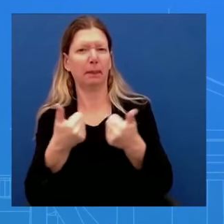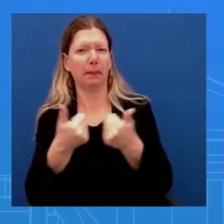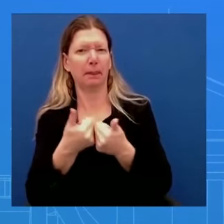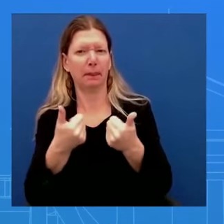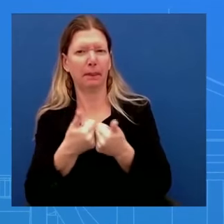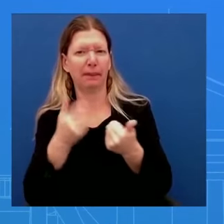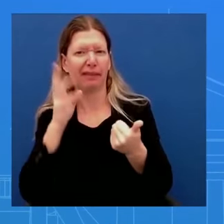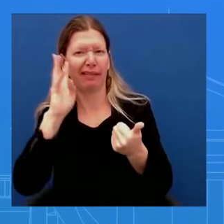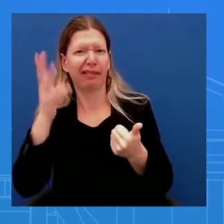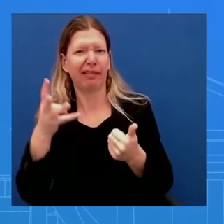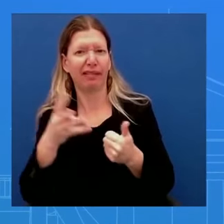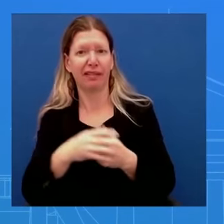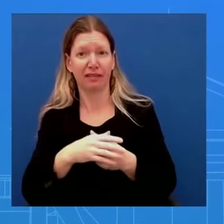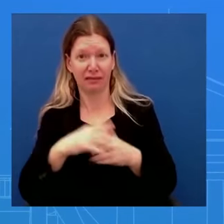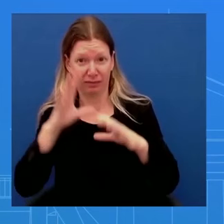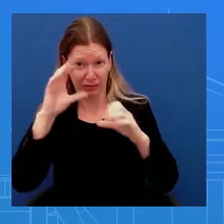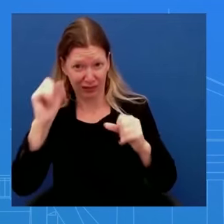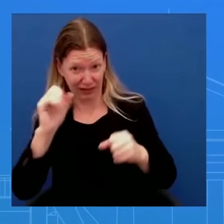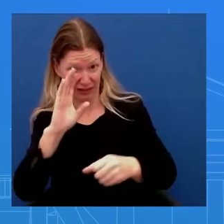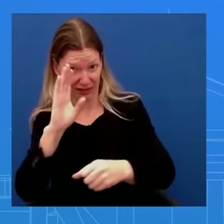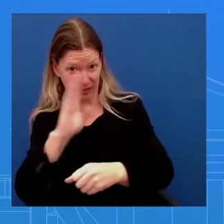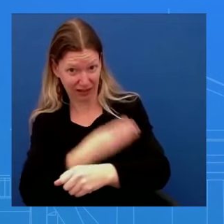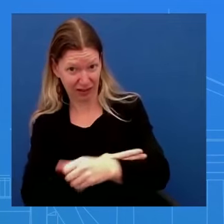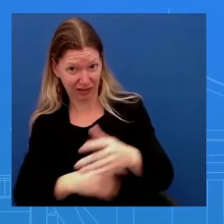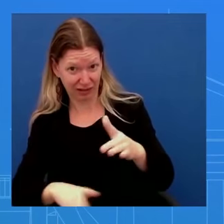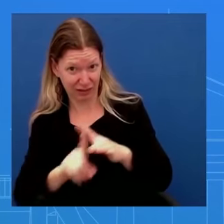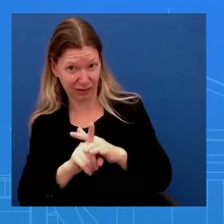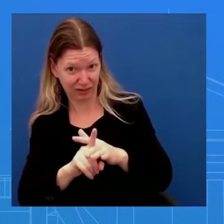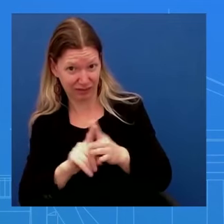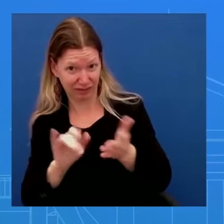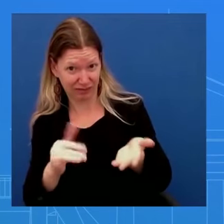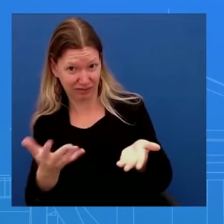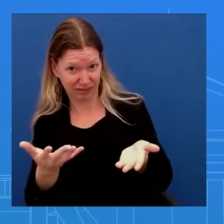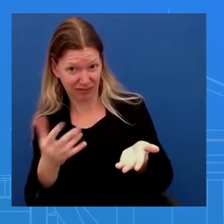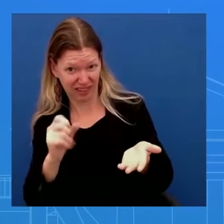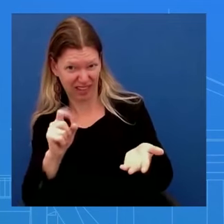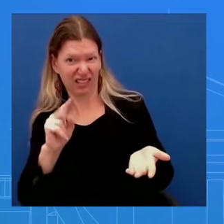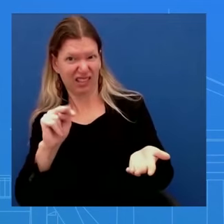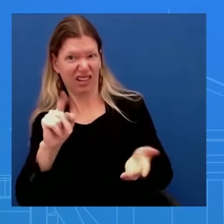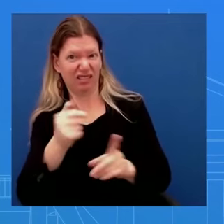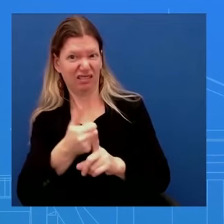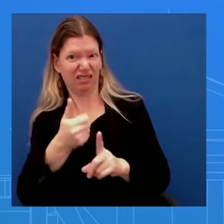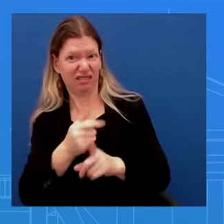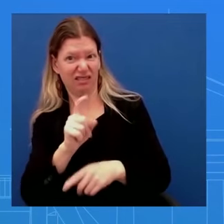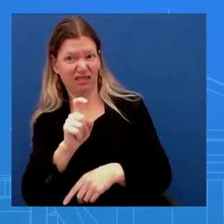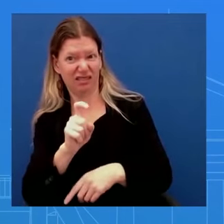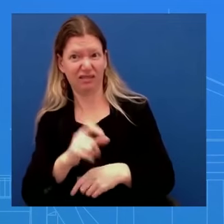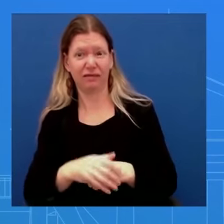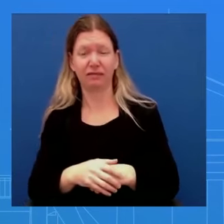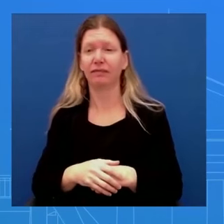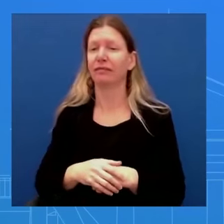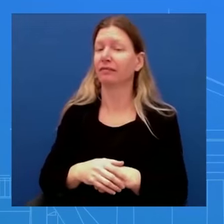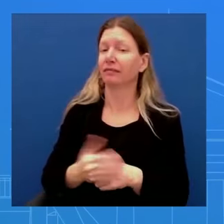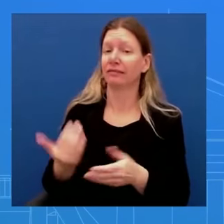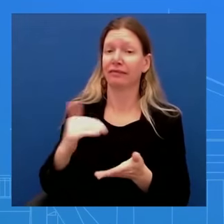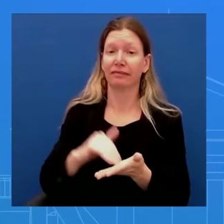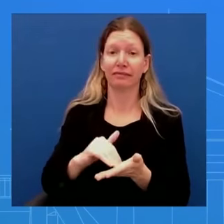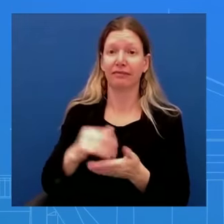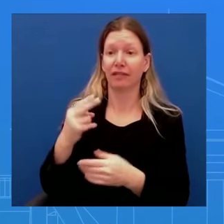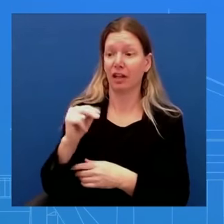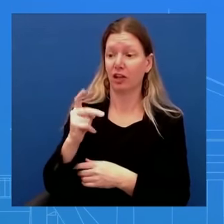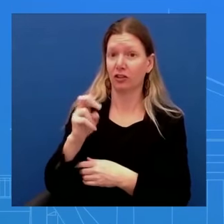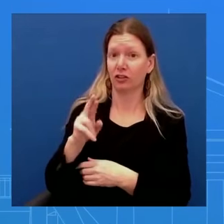anything else to add. The decisions that are made by Hunter Biden are his own. He's a private citizen, and I'm just not